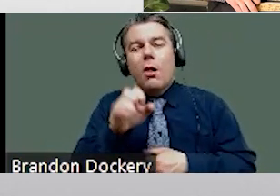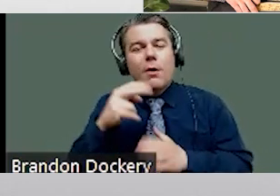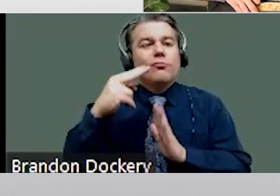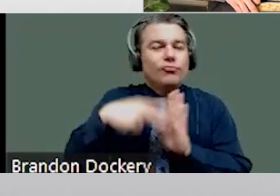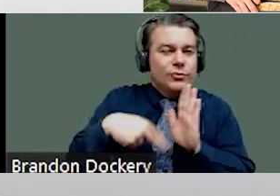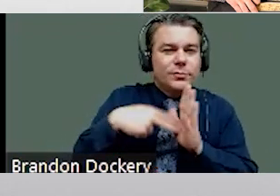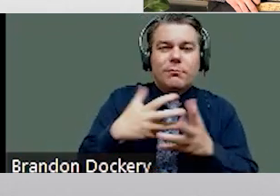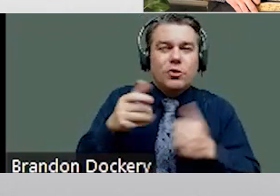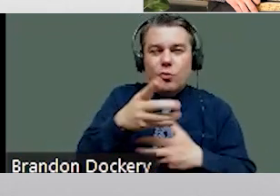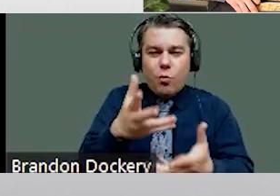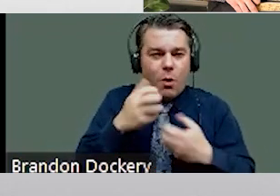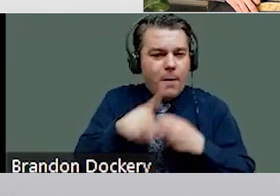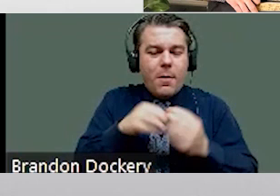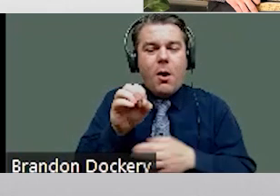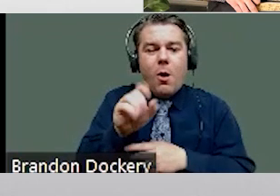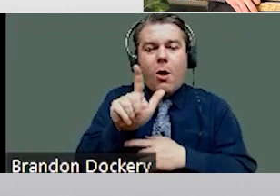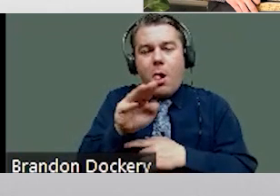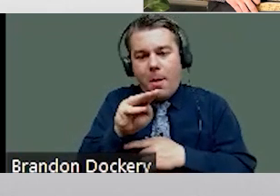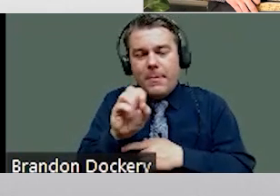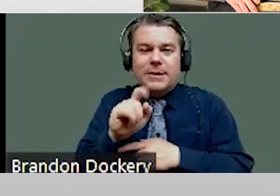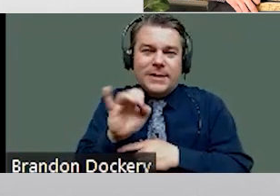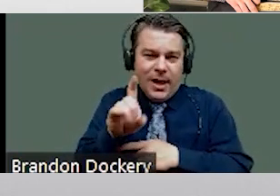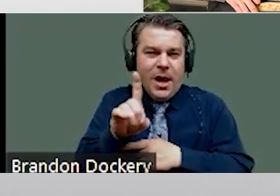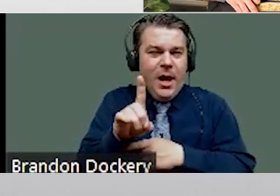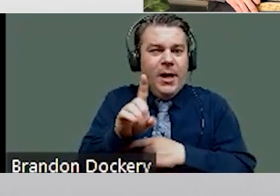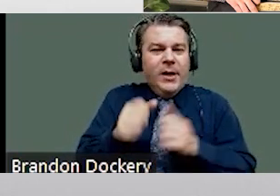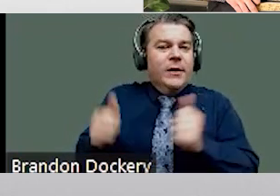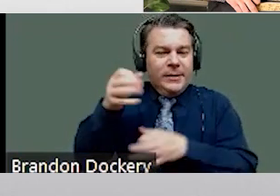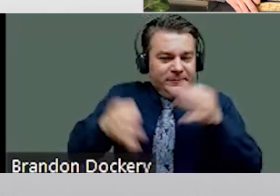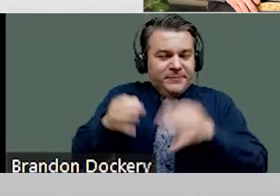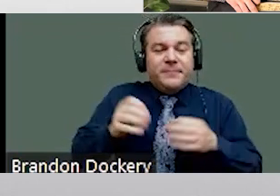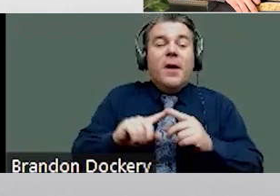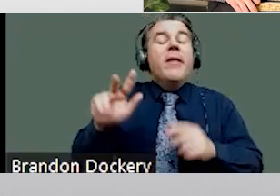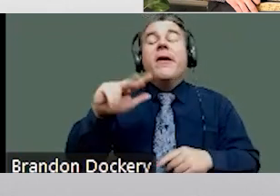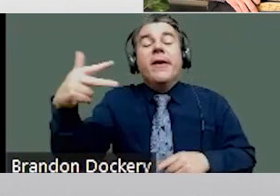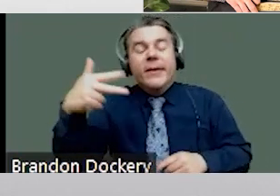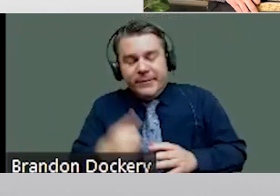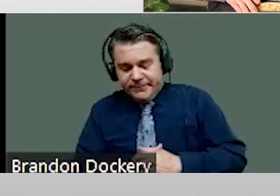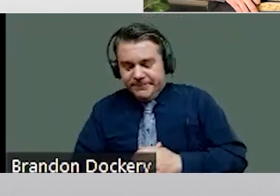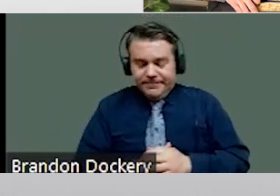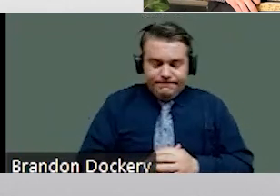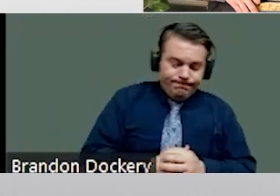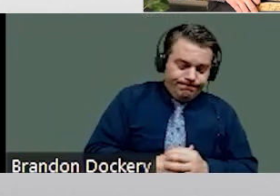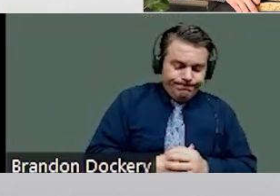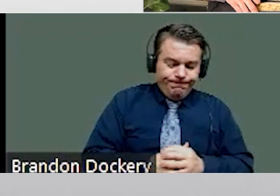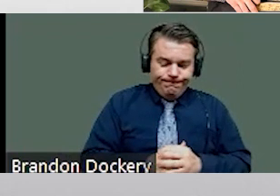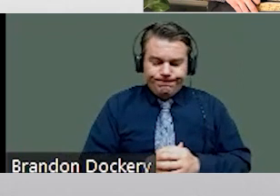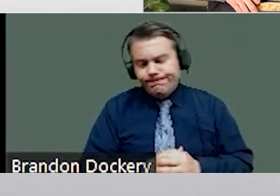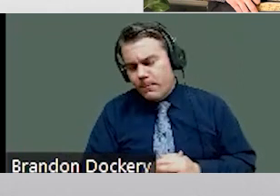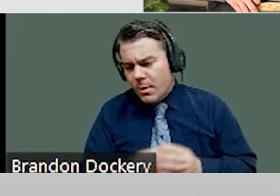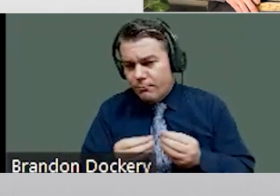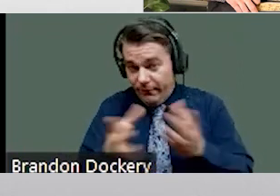read as much as you would like about the Olmstead Supreme Court decision. But the third one was that by